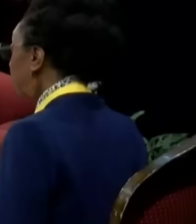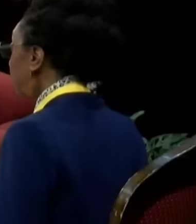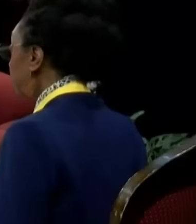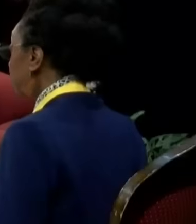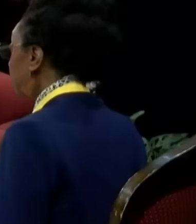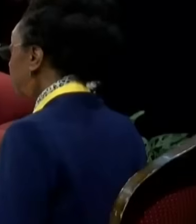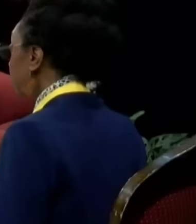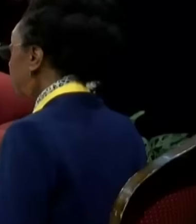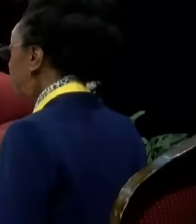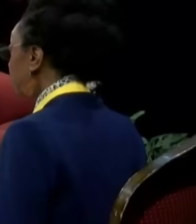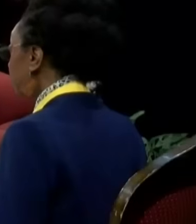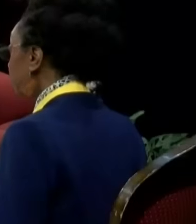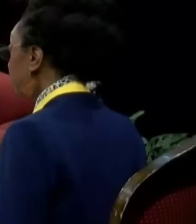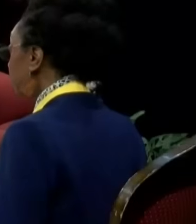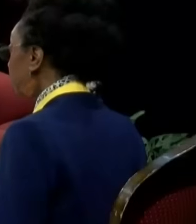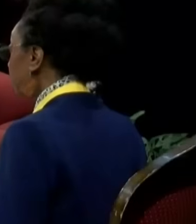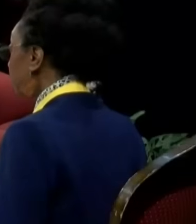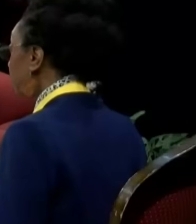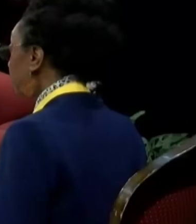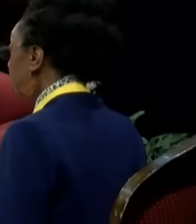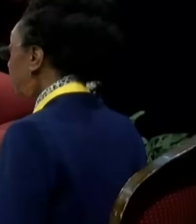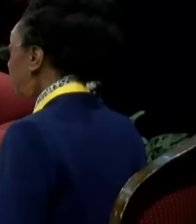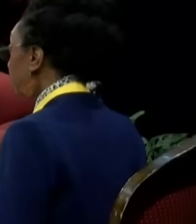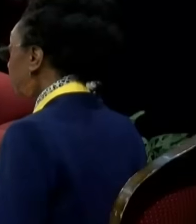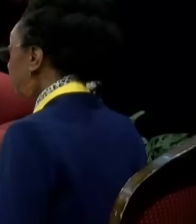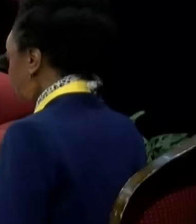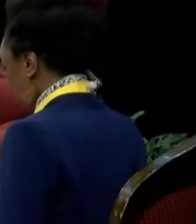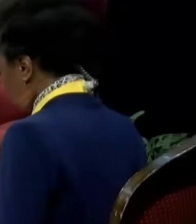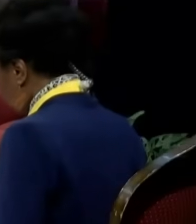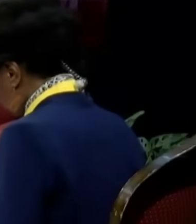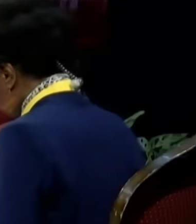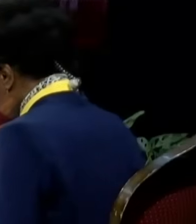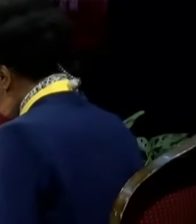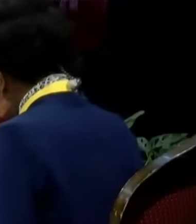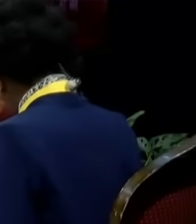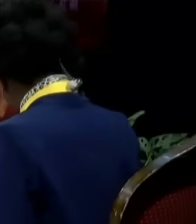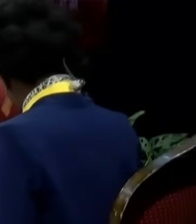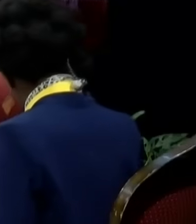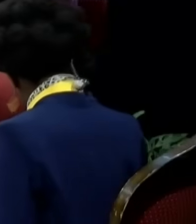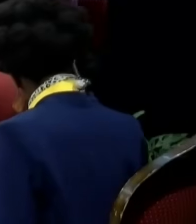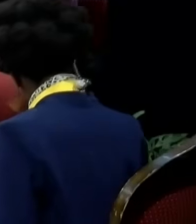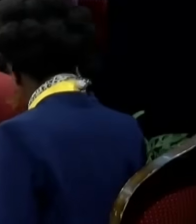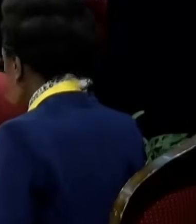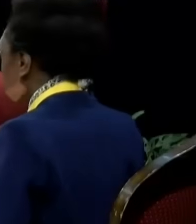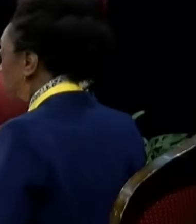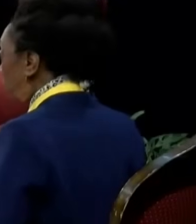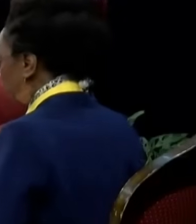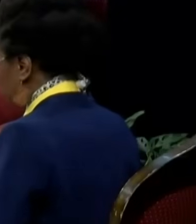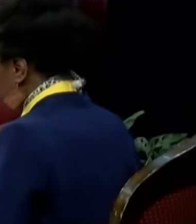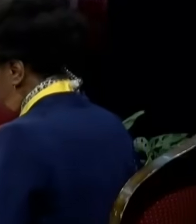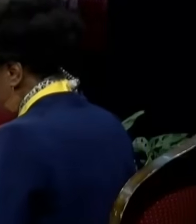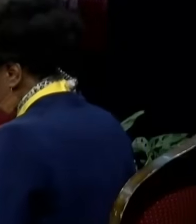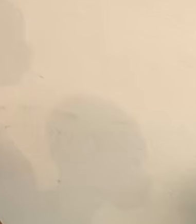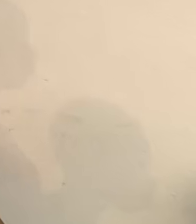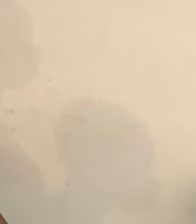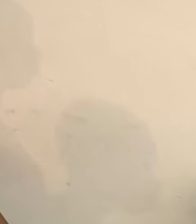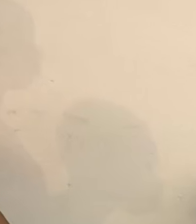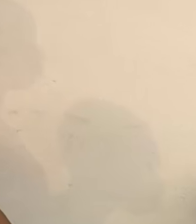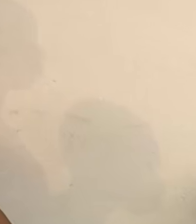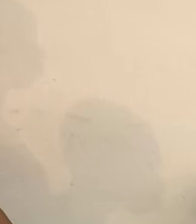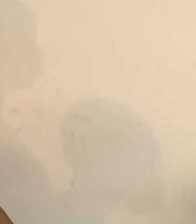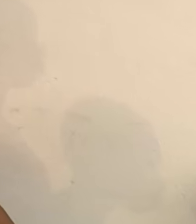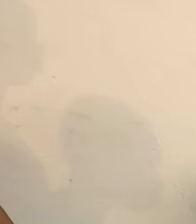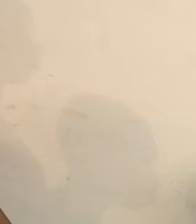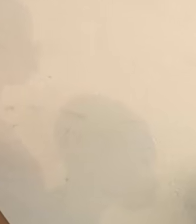to 140,000 people enrolled for courses through the National Training Initiative. An initiative by